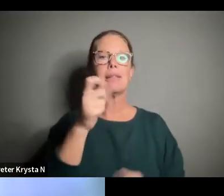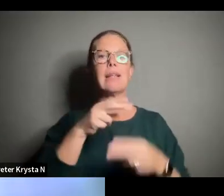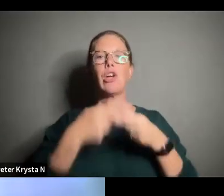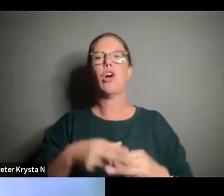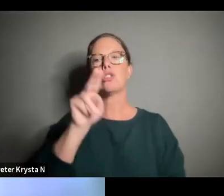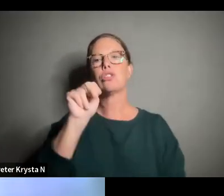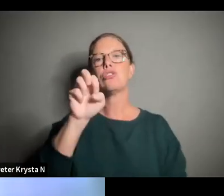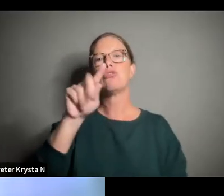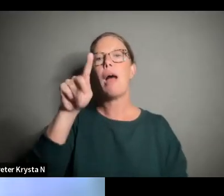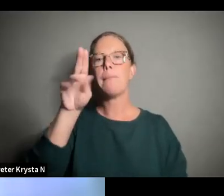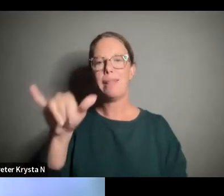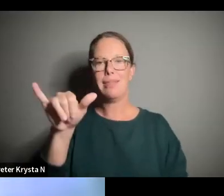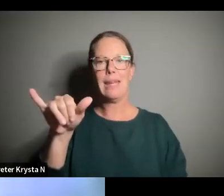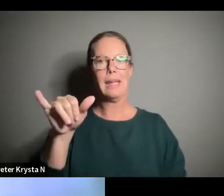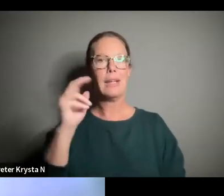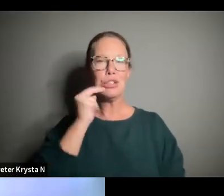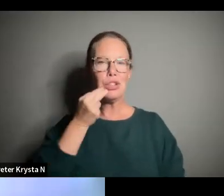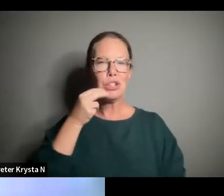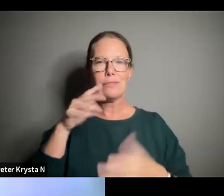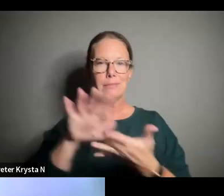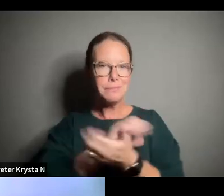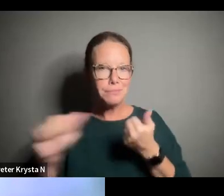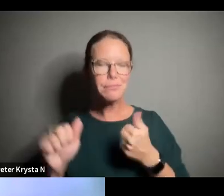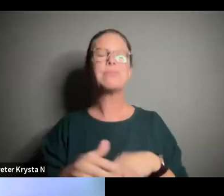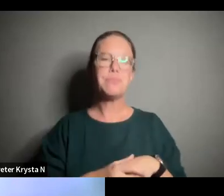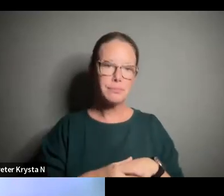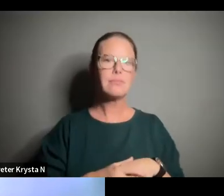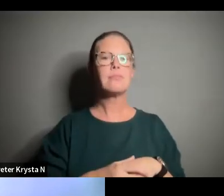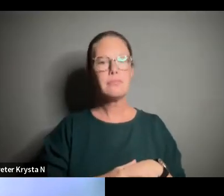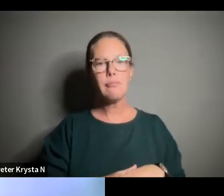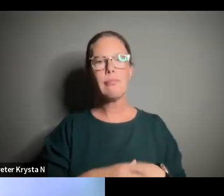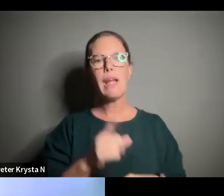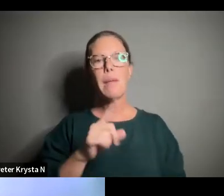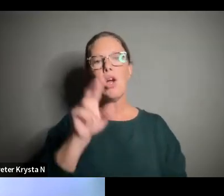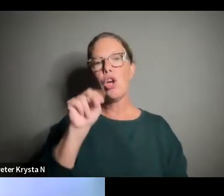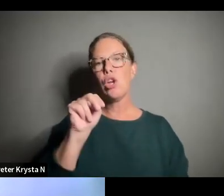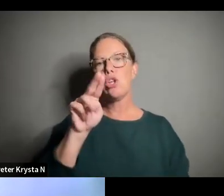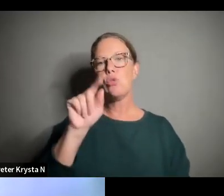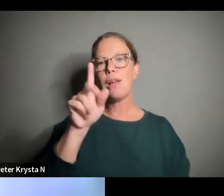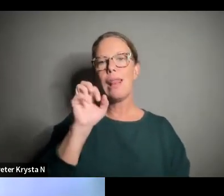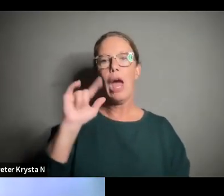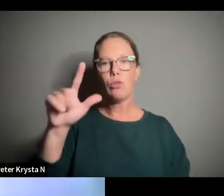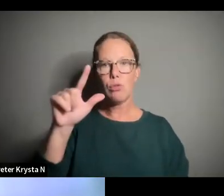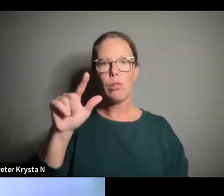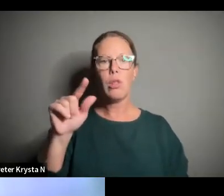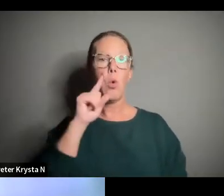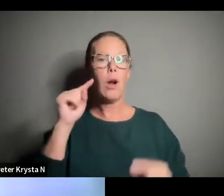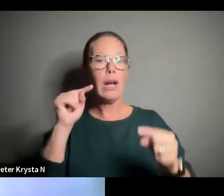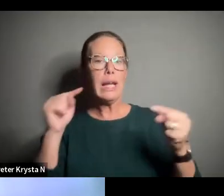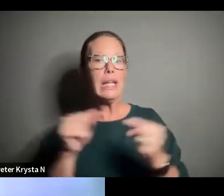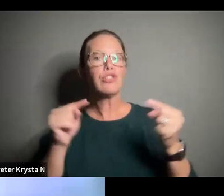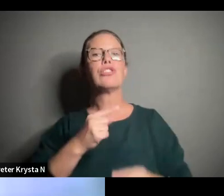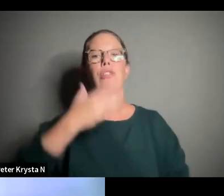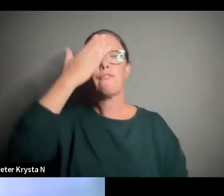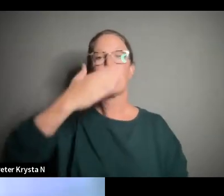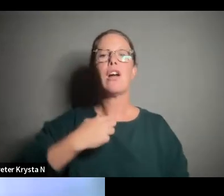So I have several articles coming out that have been published already about a unilateral diaphragm dysfunction or an injury to a phrenic nerve.